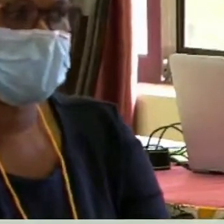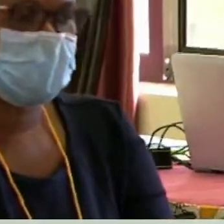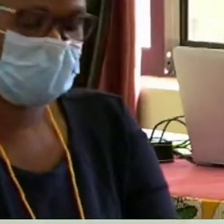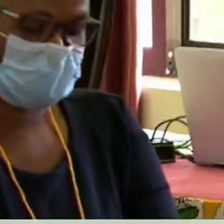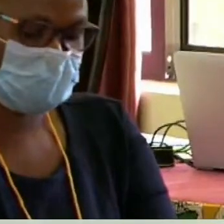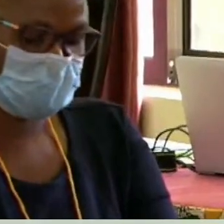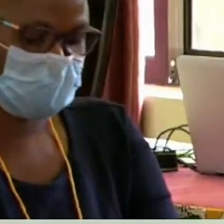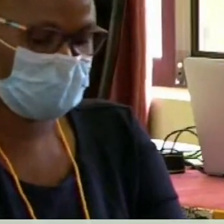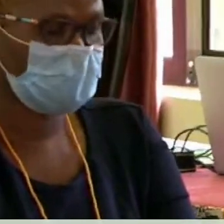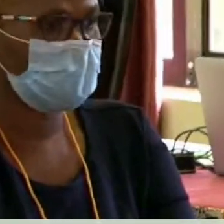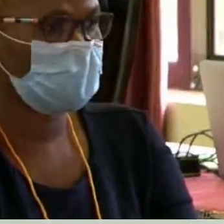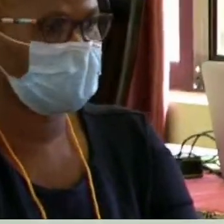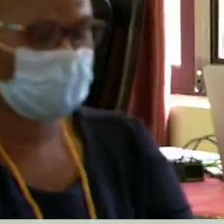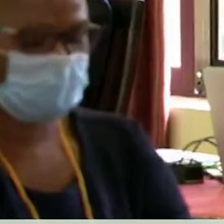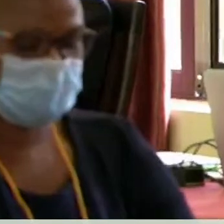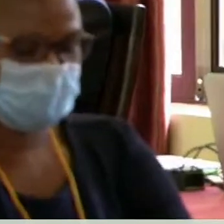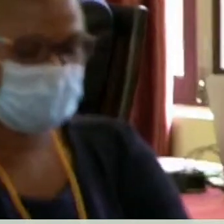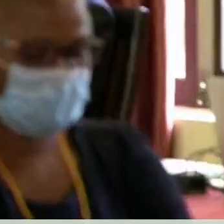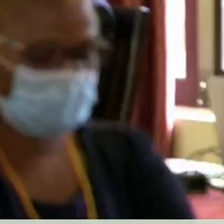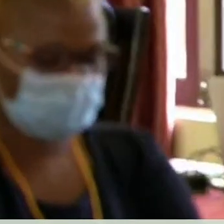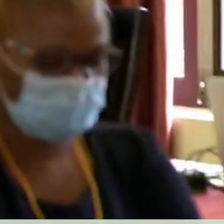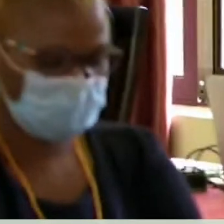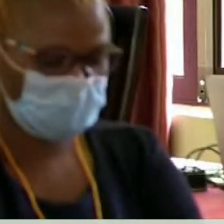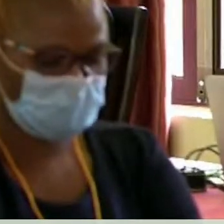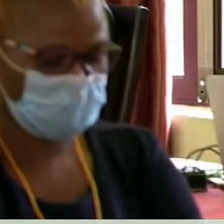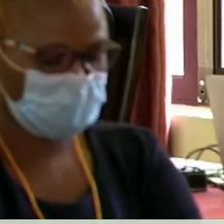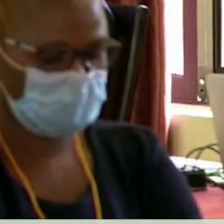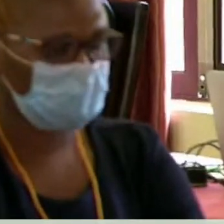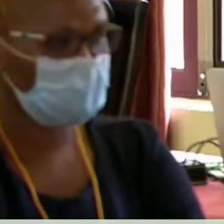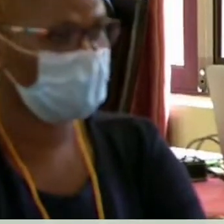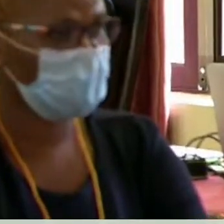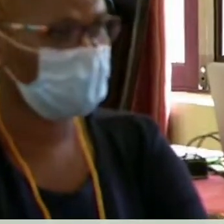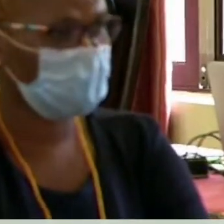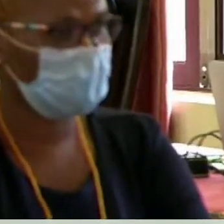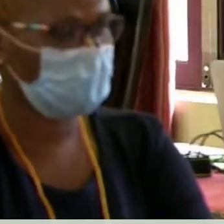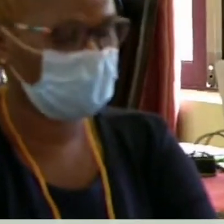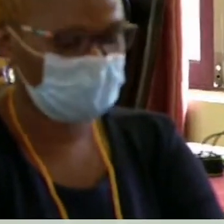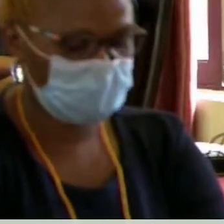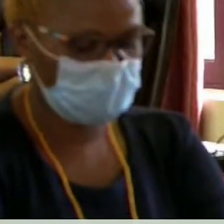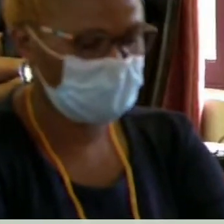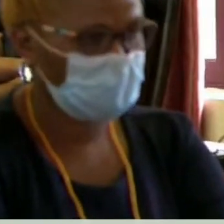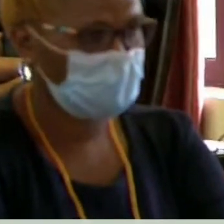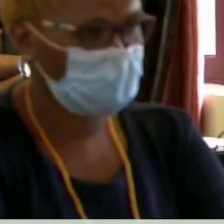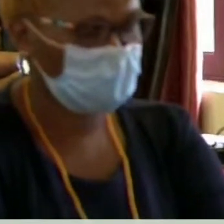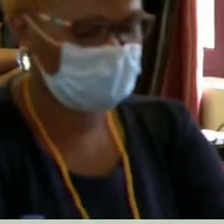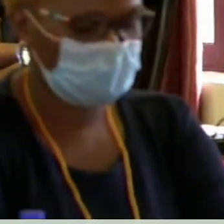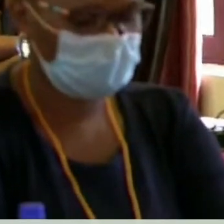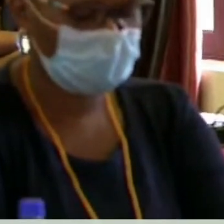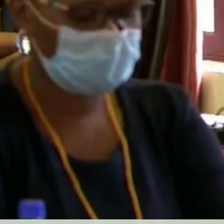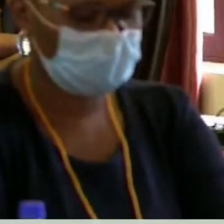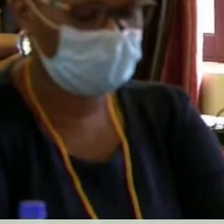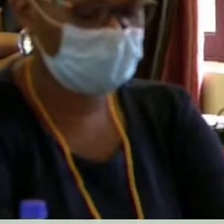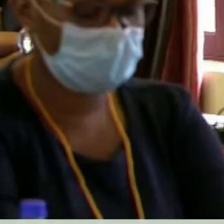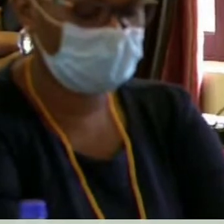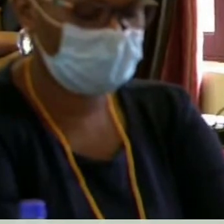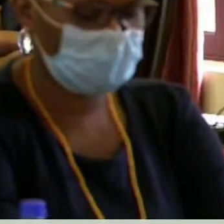Good morning, everybody. My name is Catherine Muma. Thank you so much for those very good